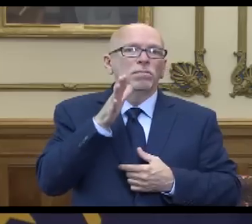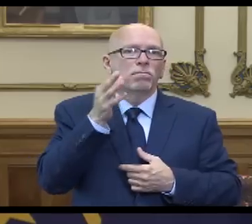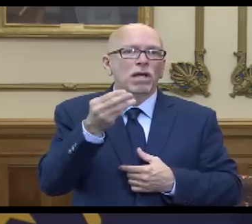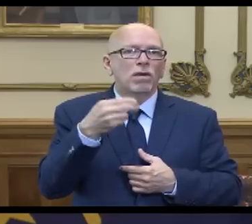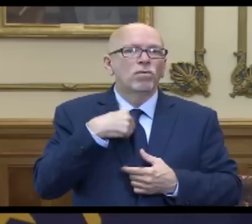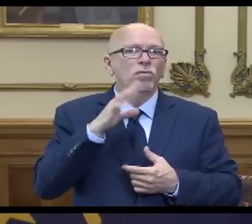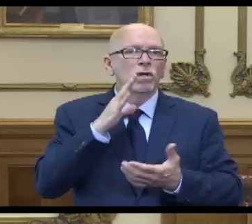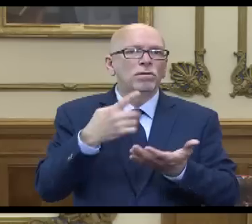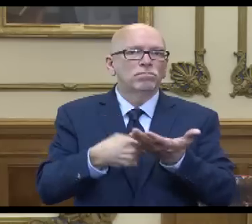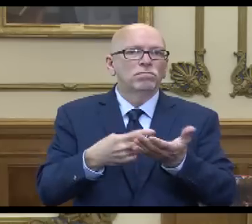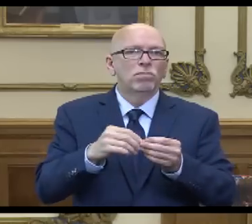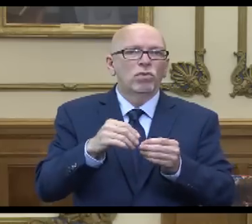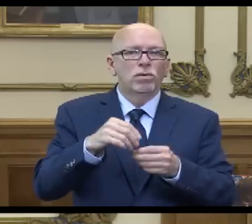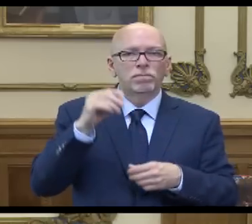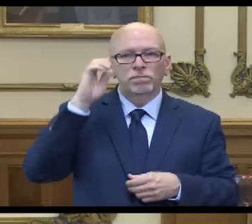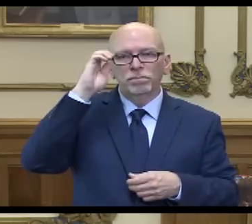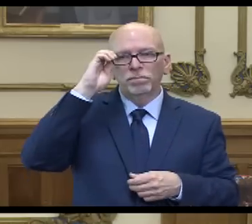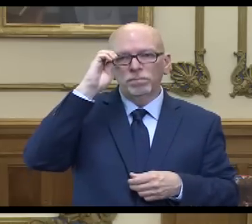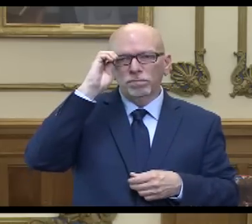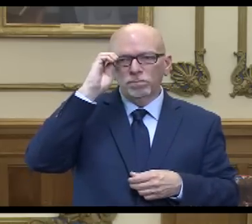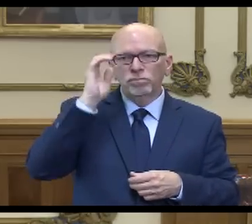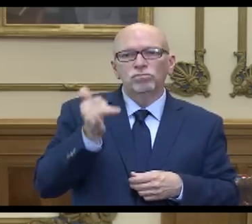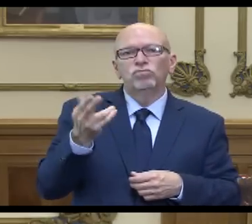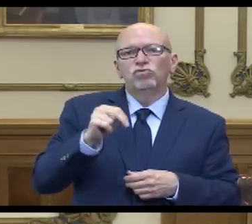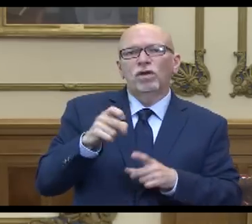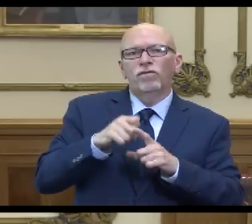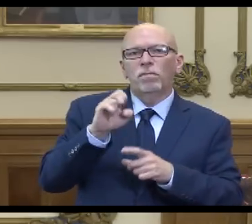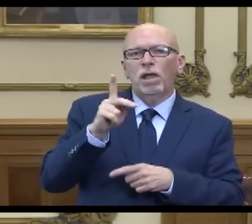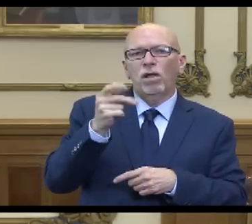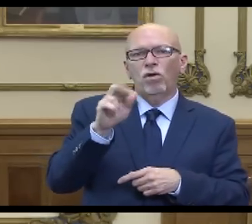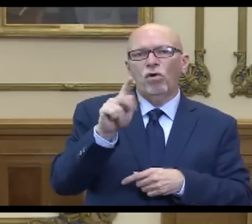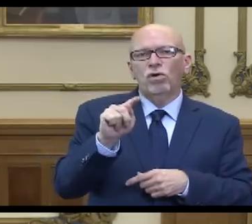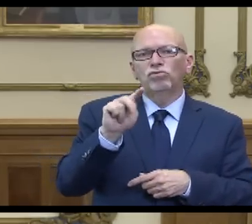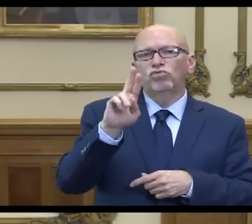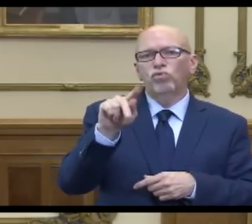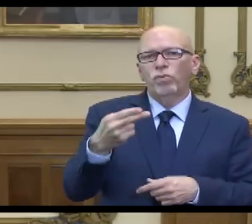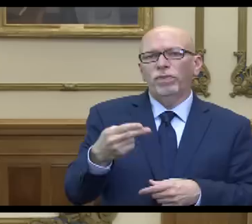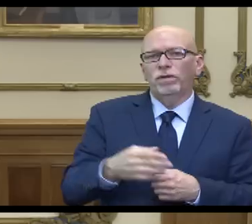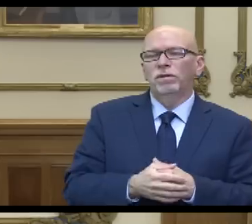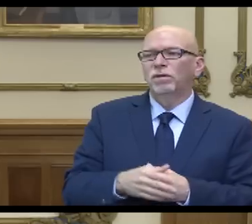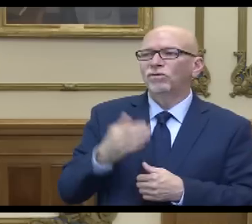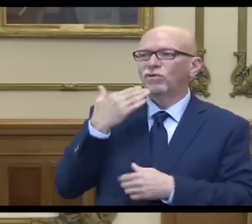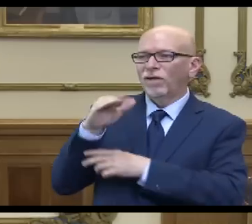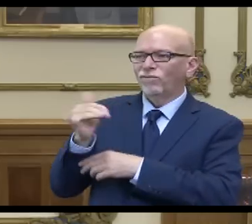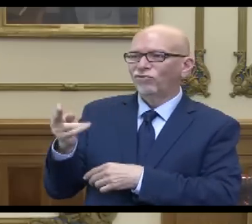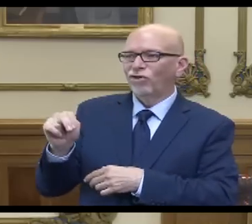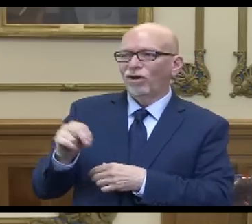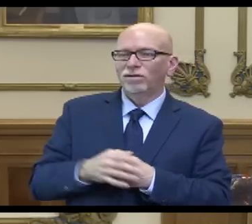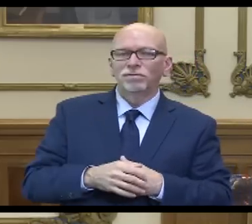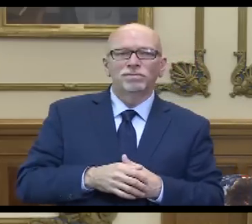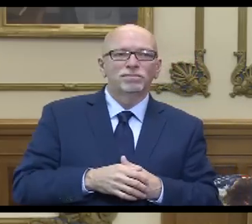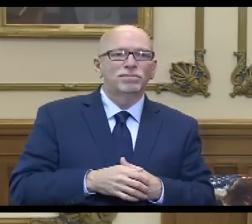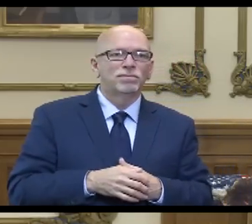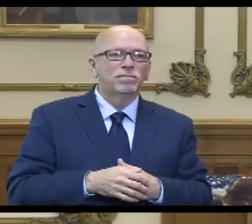on this front as well. John with the Elkhart Truth. Afternoon, John.